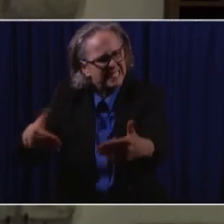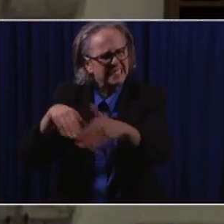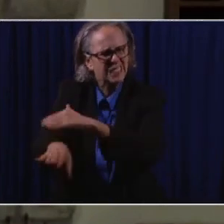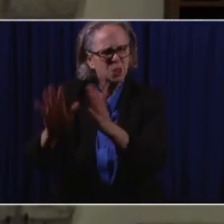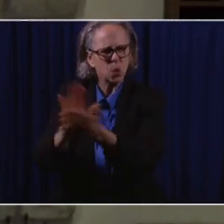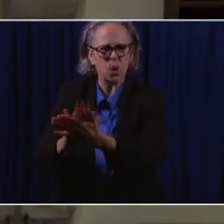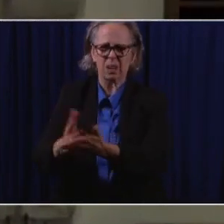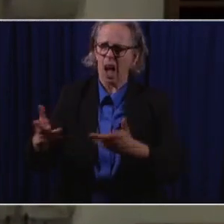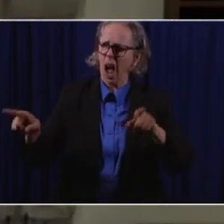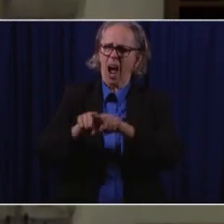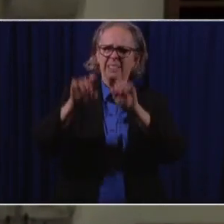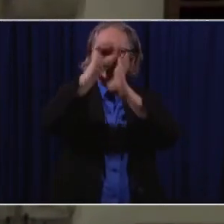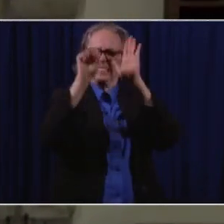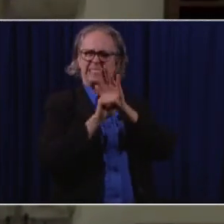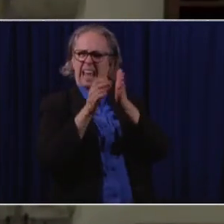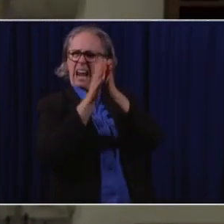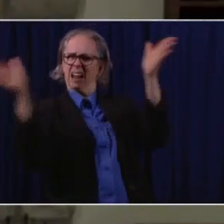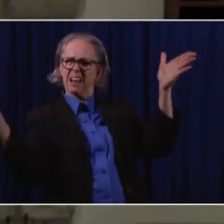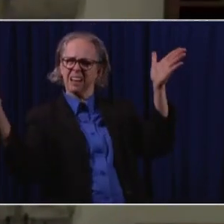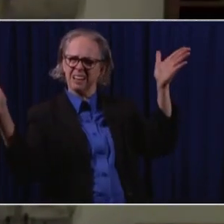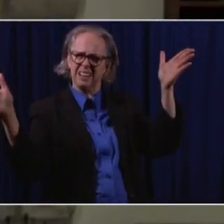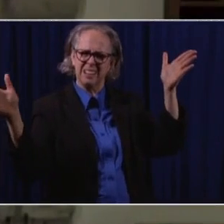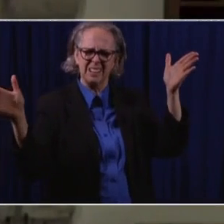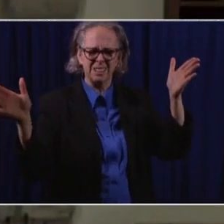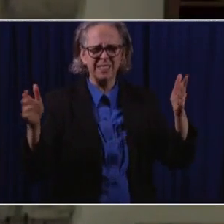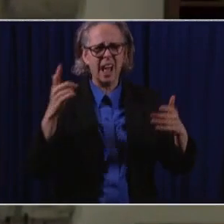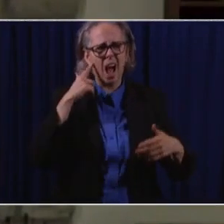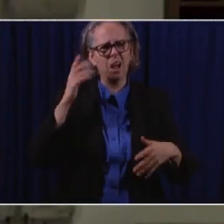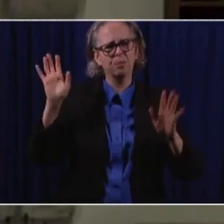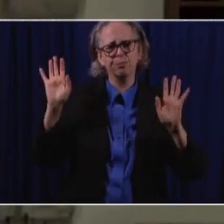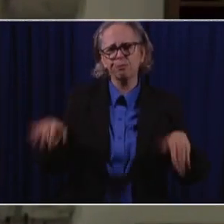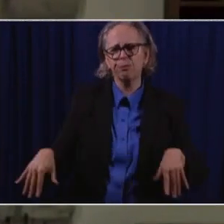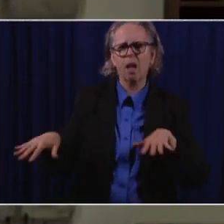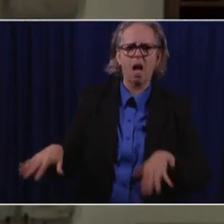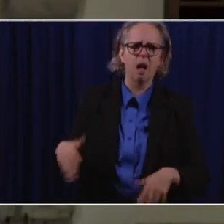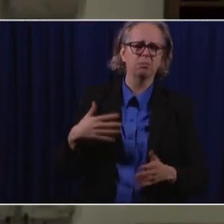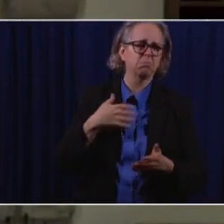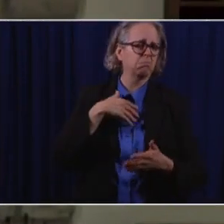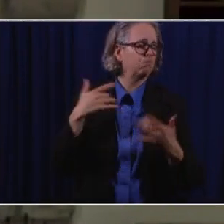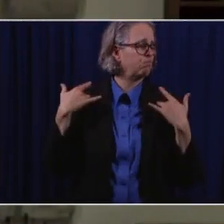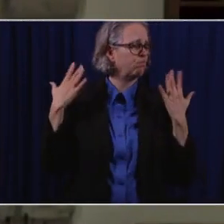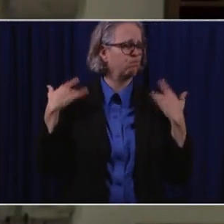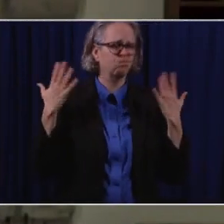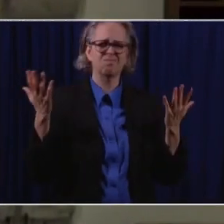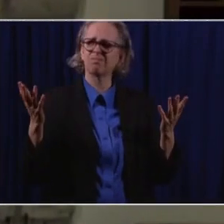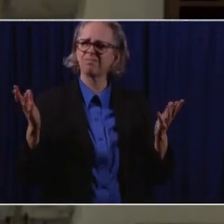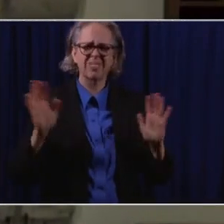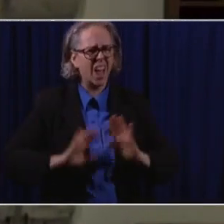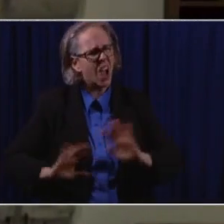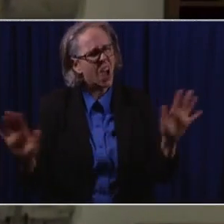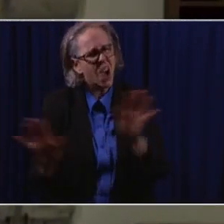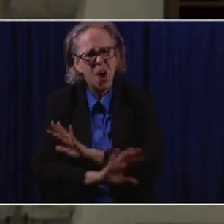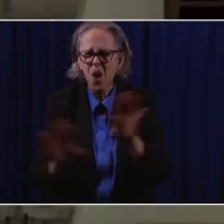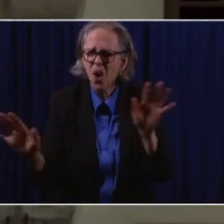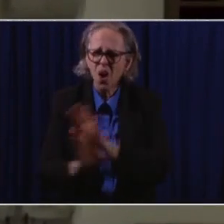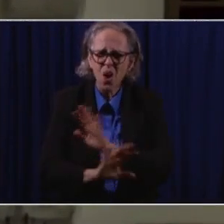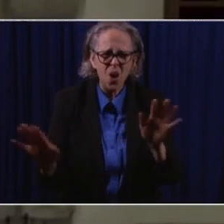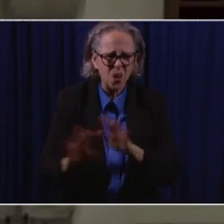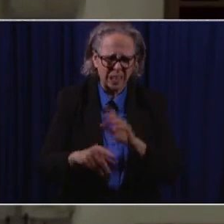To not accept this as something that just has to be. It doesn't have to be this way. We